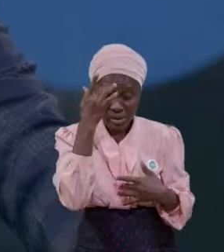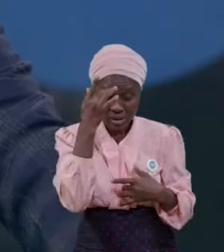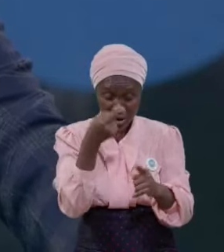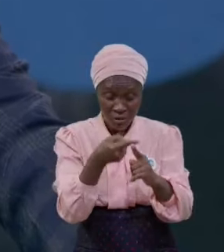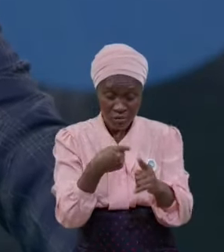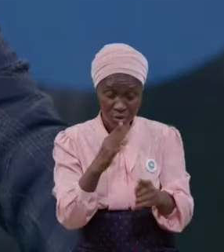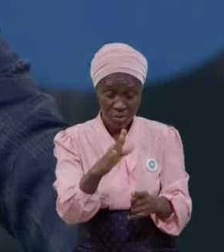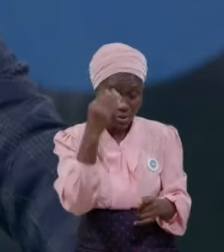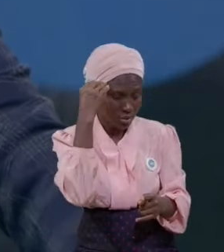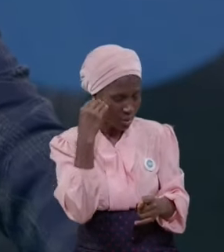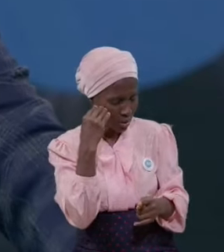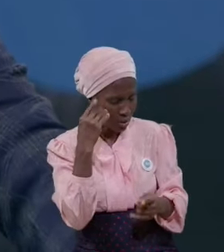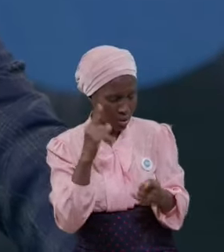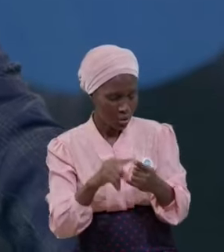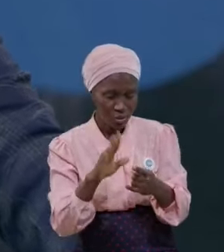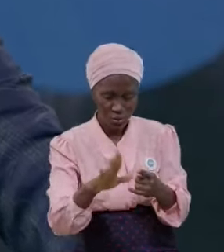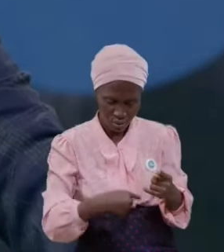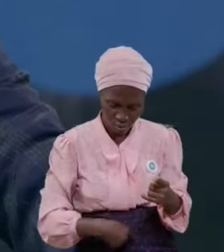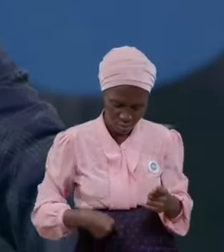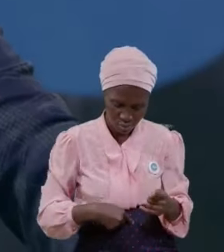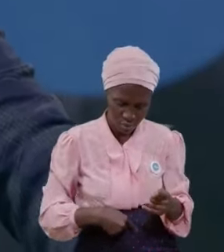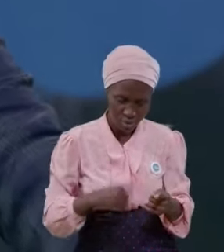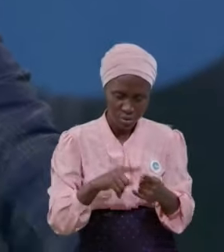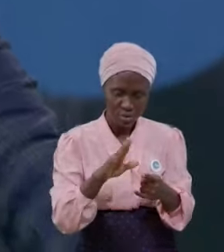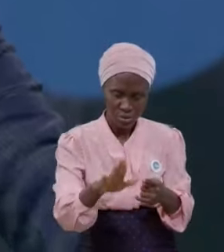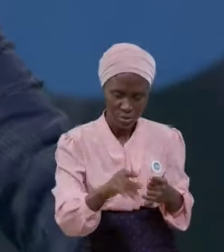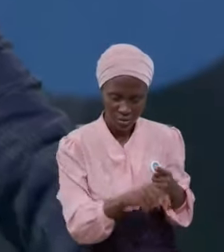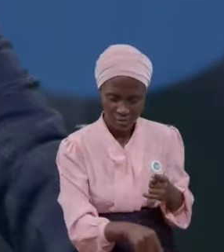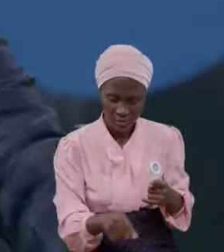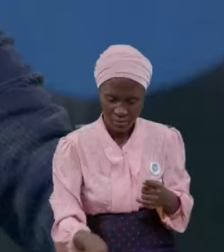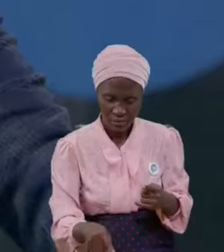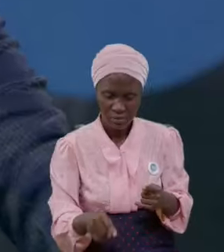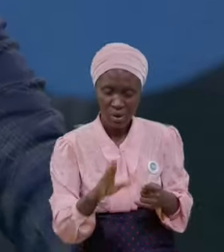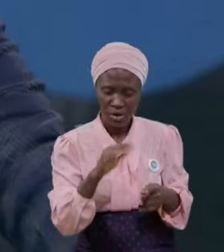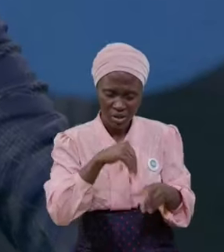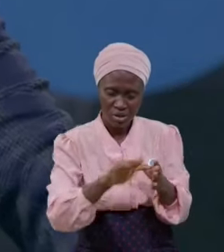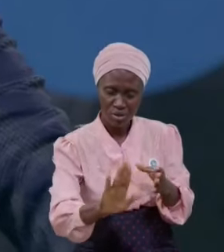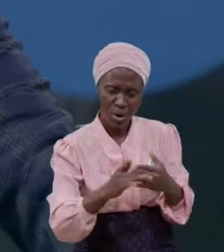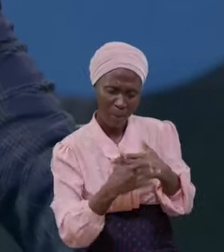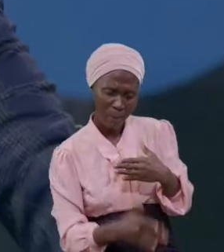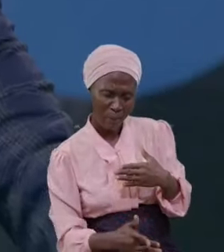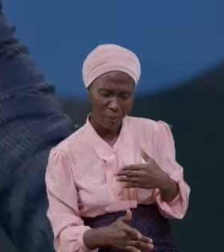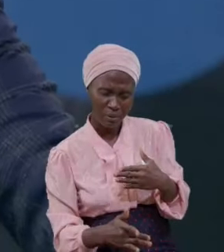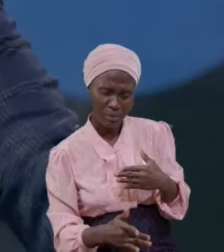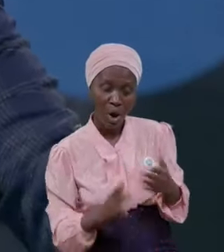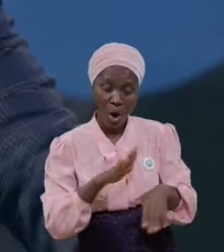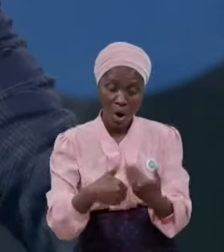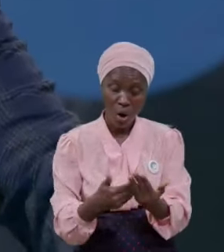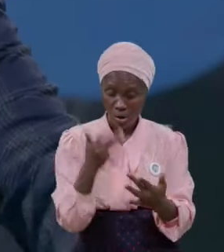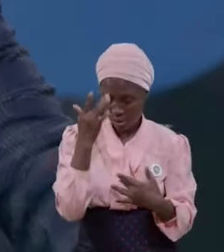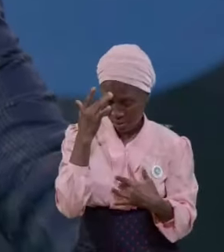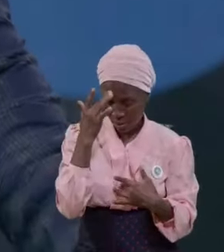to your feet to your blood system, all sickness, altogether removed